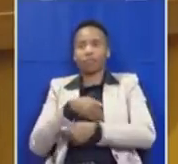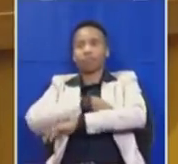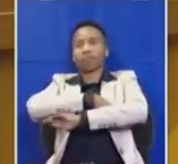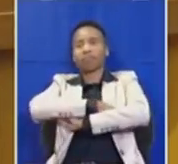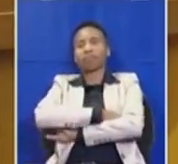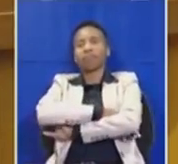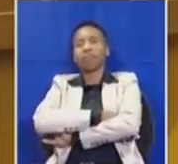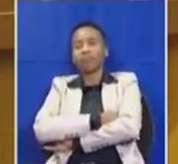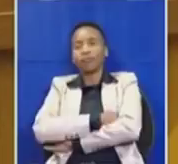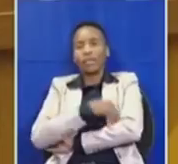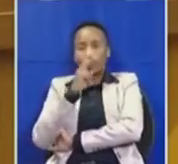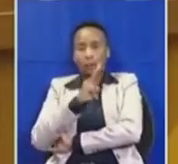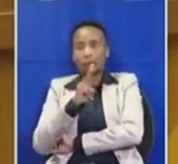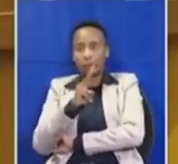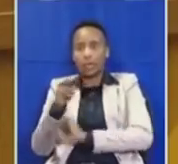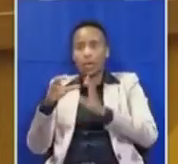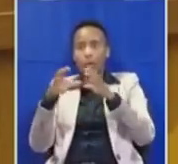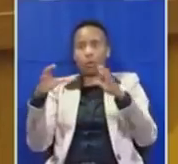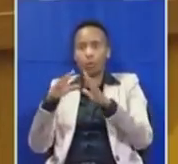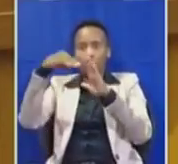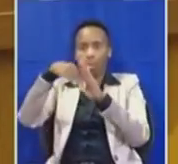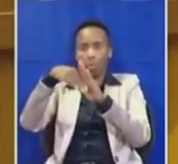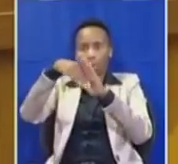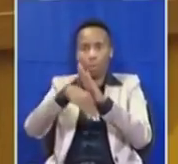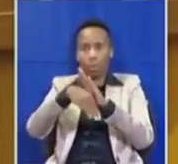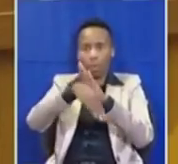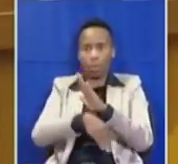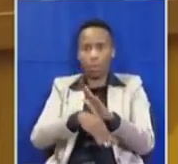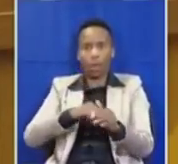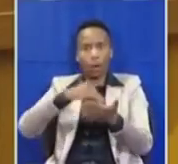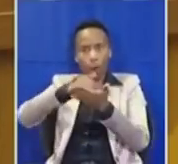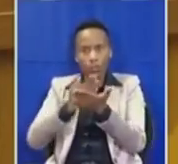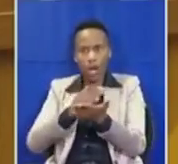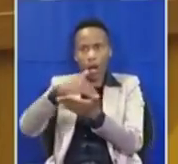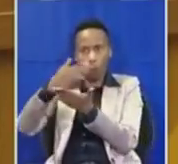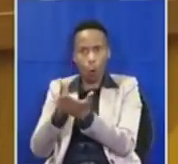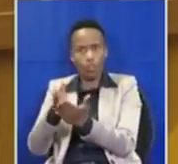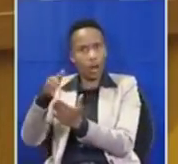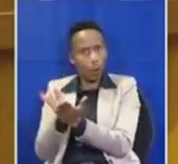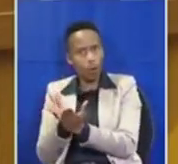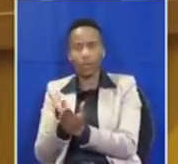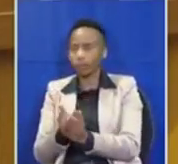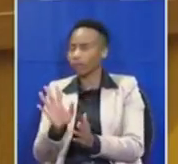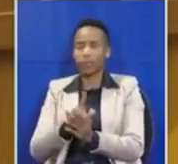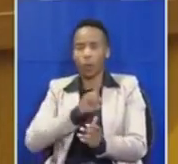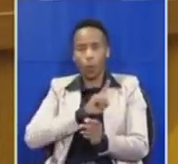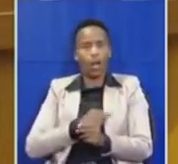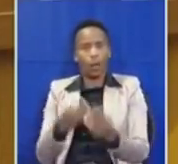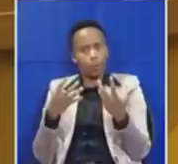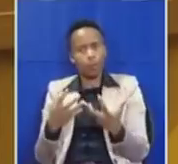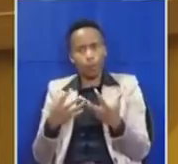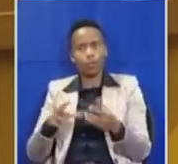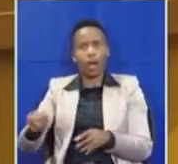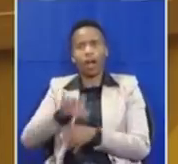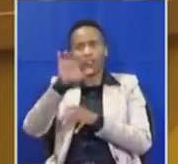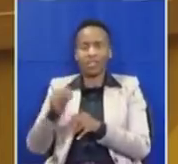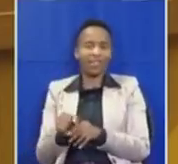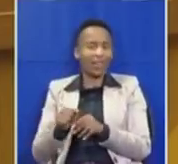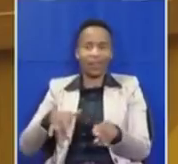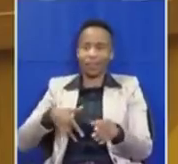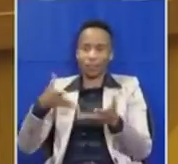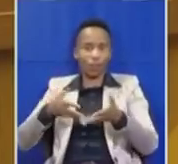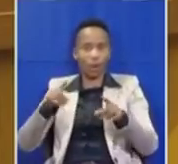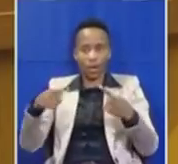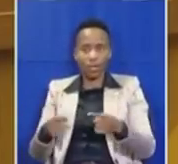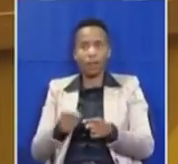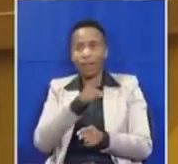watch our growth stagnate for another quarter and then another quarter. Because the poor South Africans cannot withstand this. For them, life is getting harder